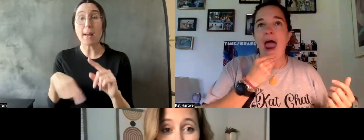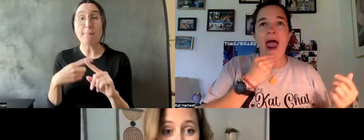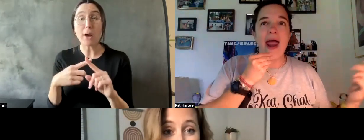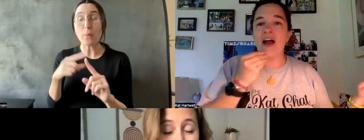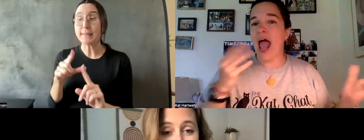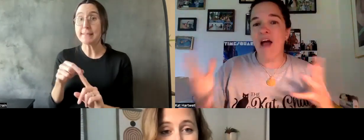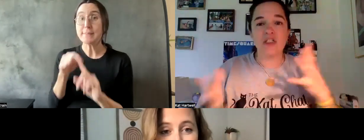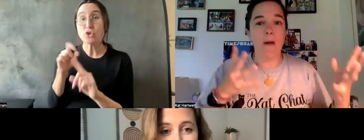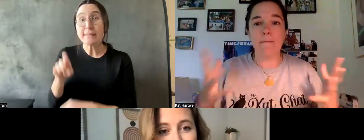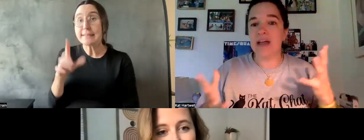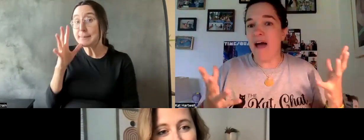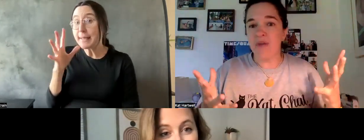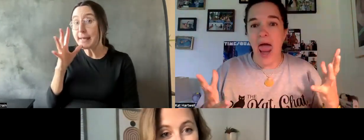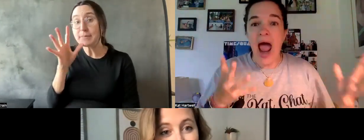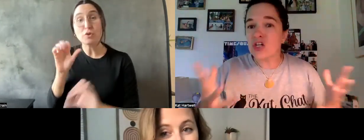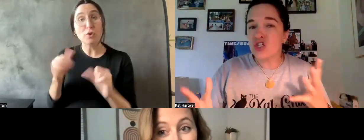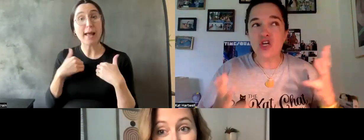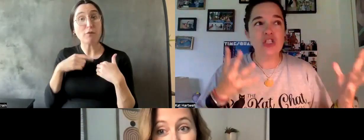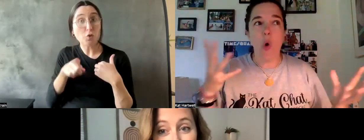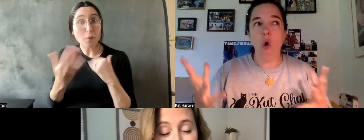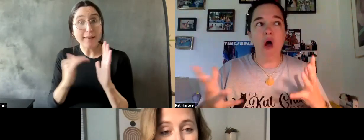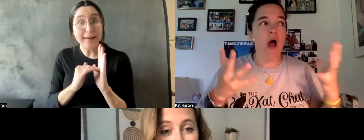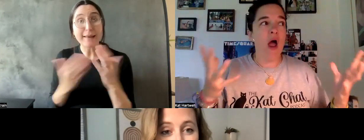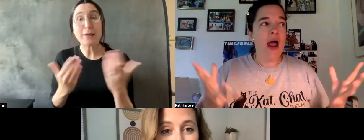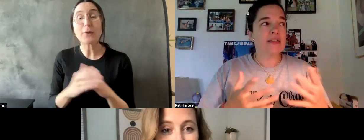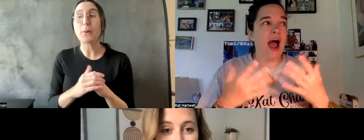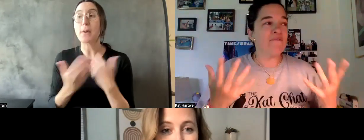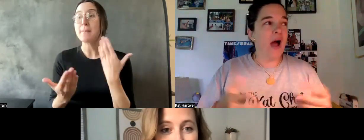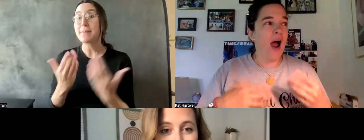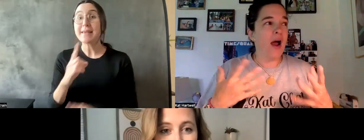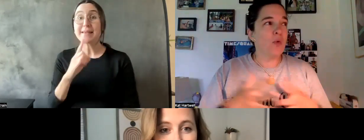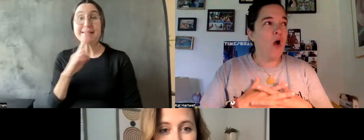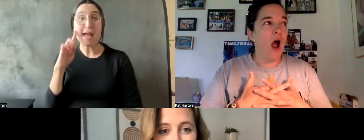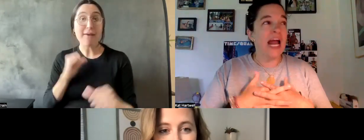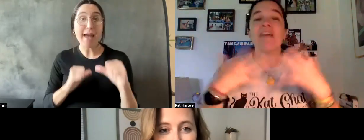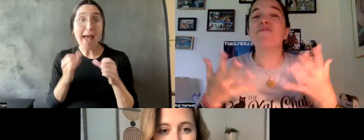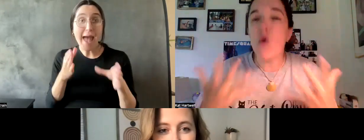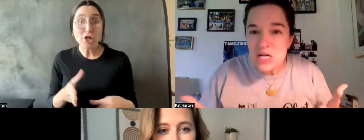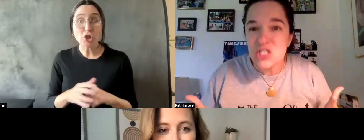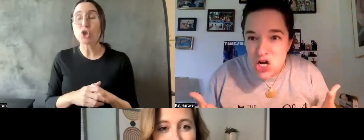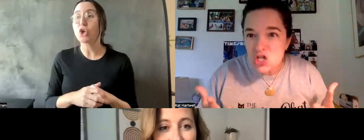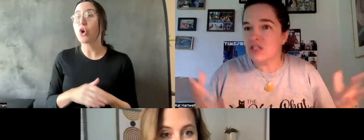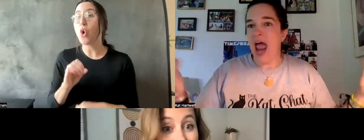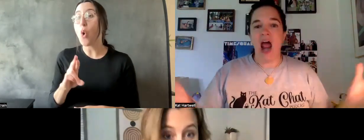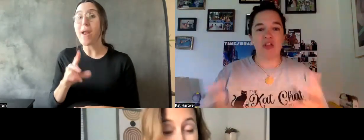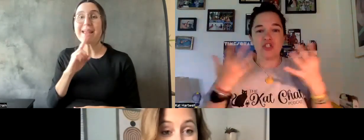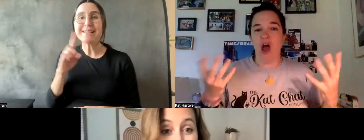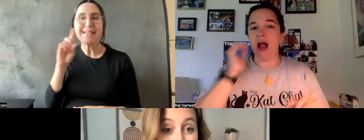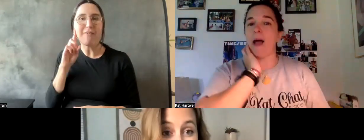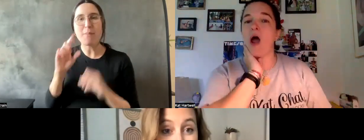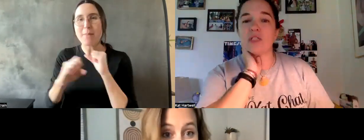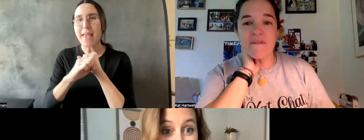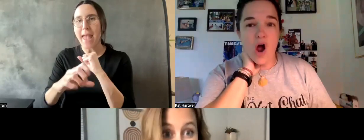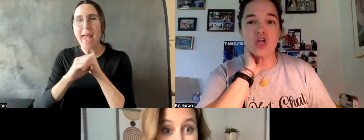over and have some deaf actors or deaf, what do you call it, influencers. And then to